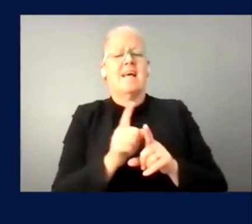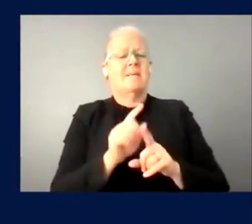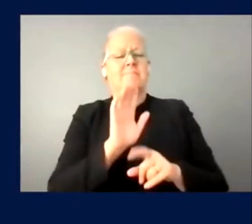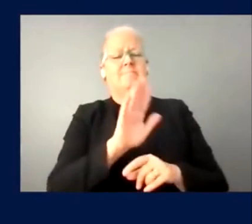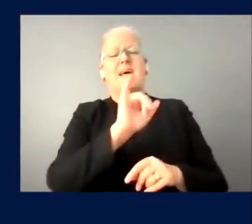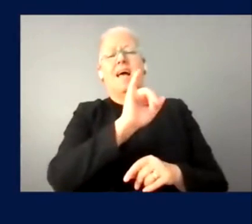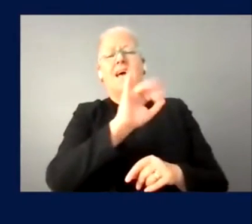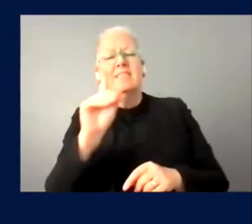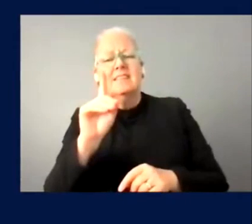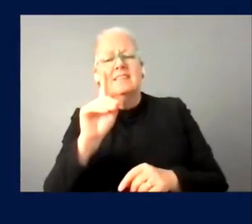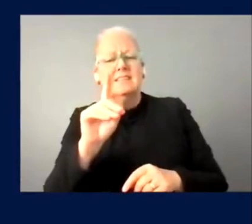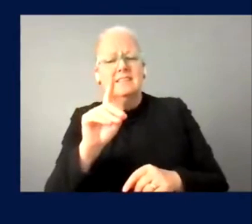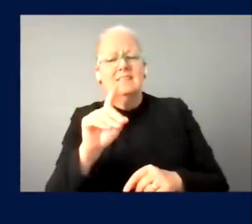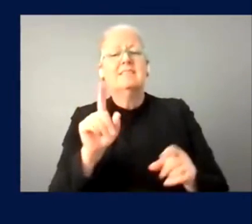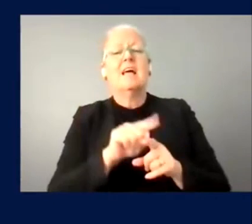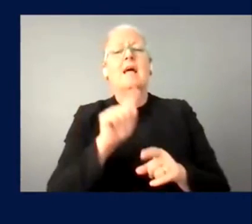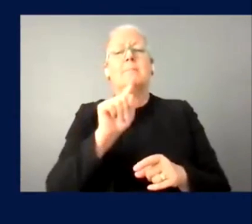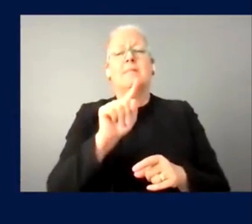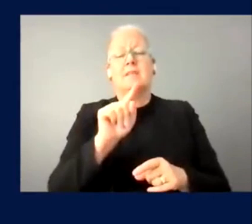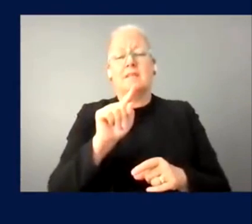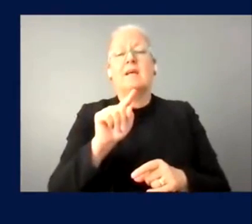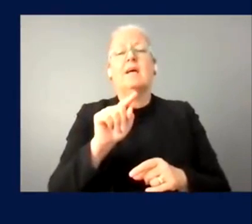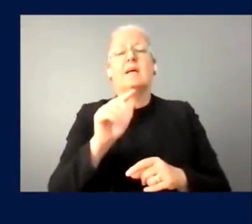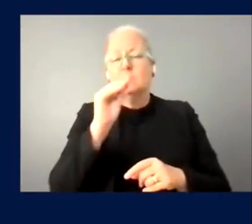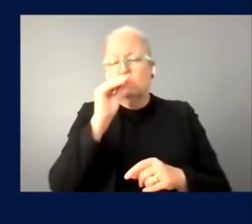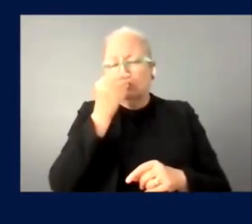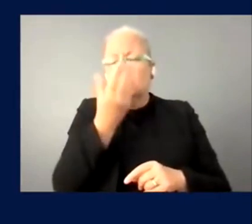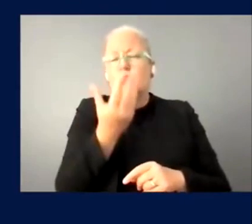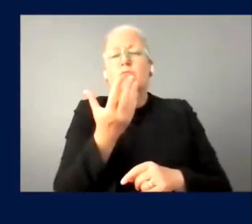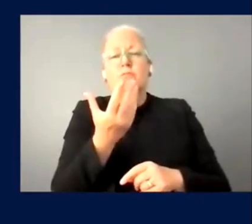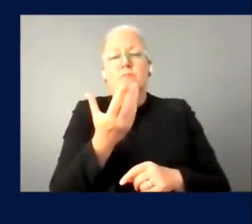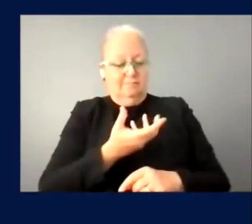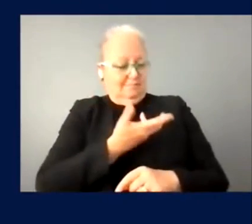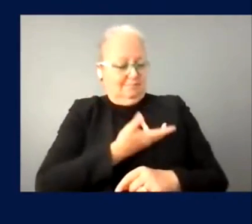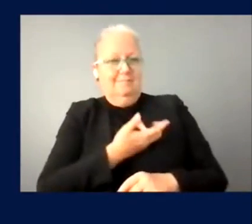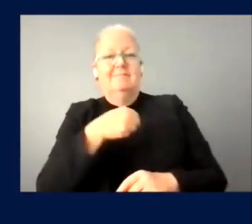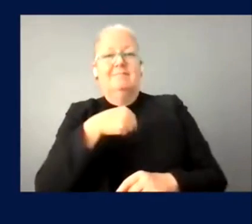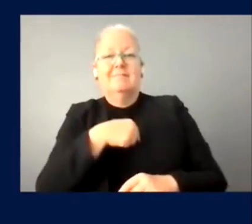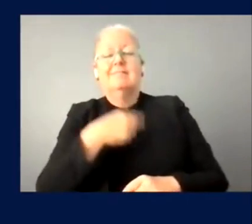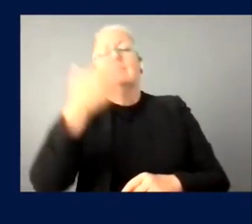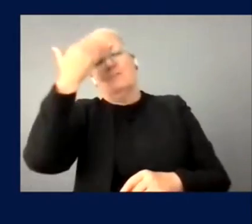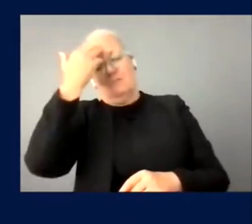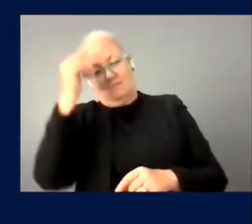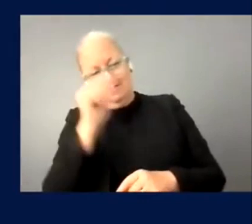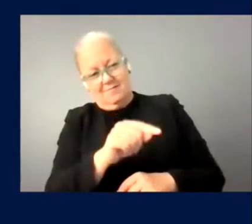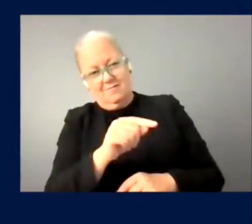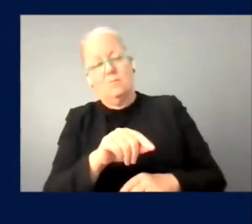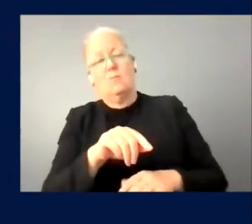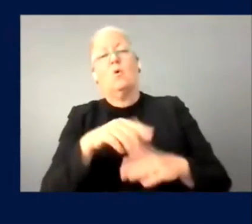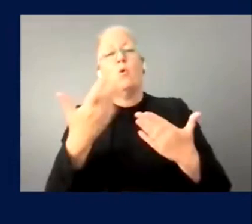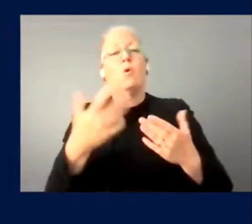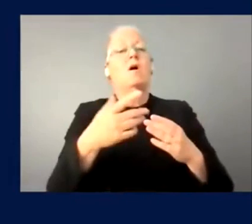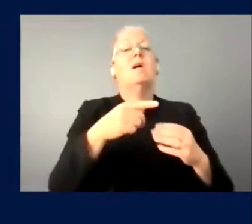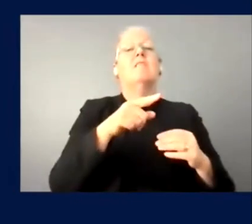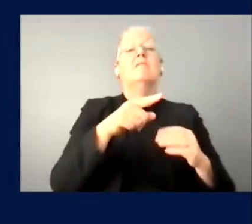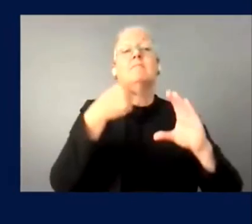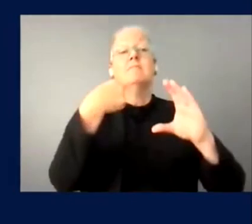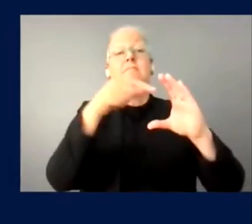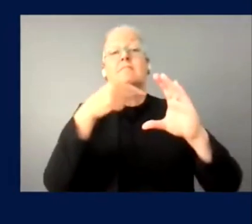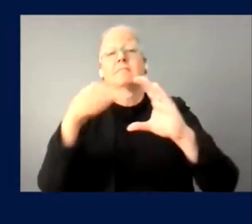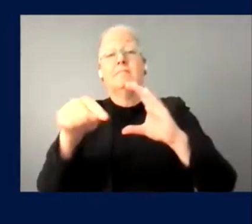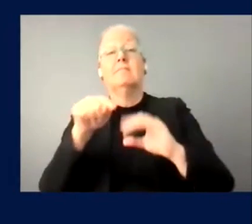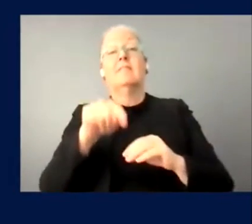lanyard, and people can come to the club or request them to get posted out to them, and then they can wear it on match days to kind